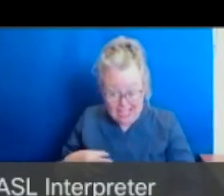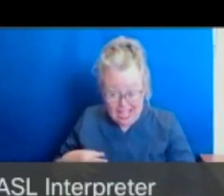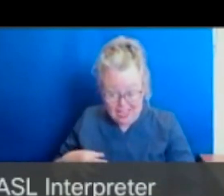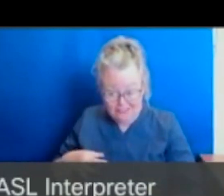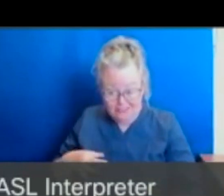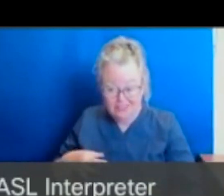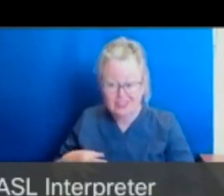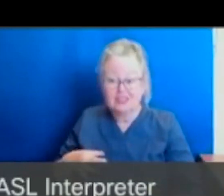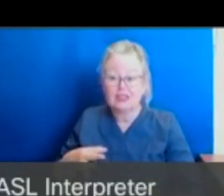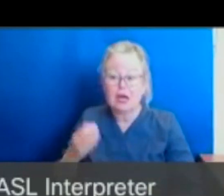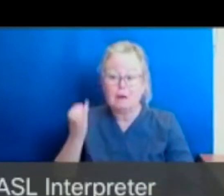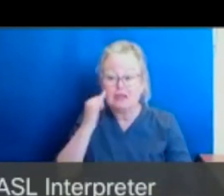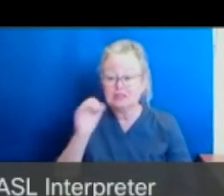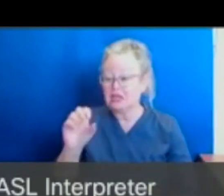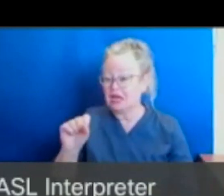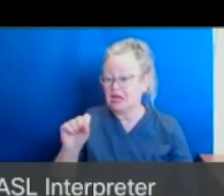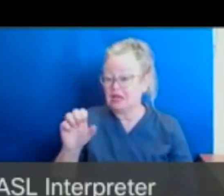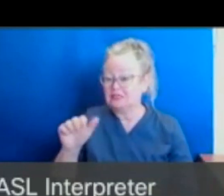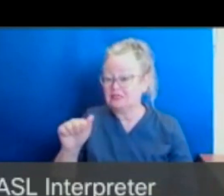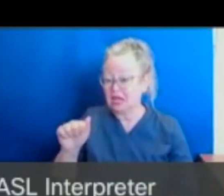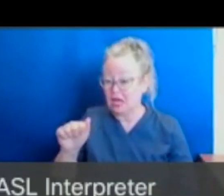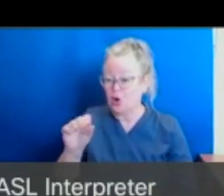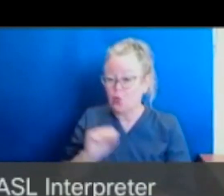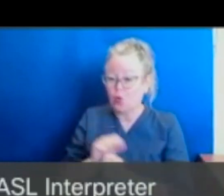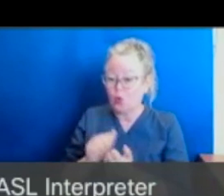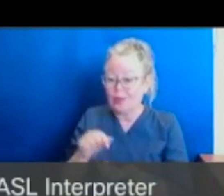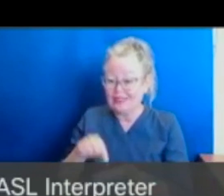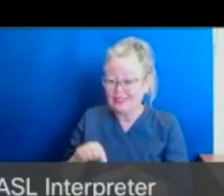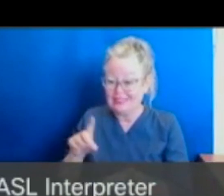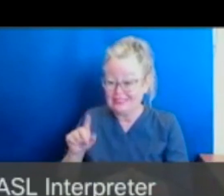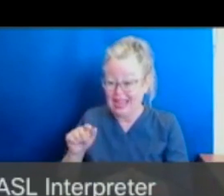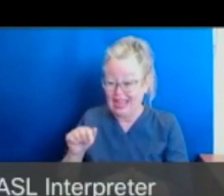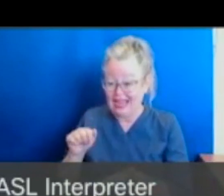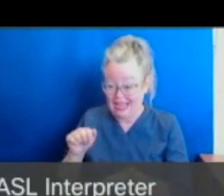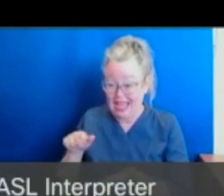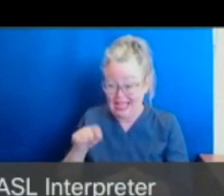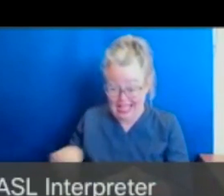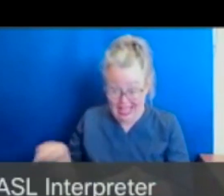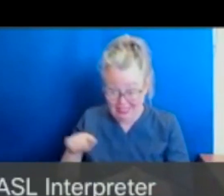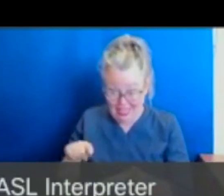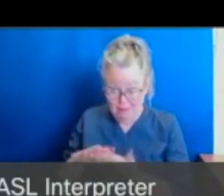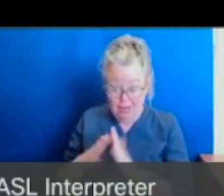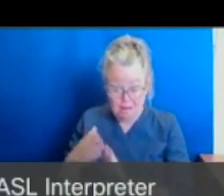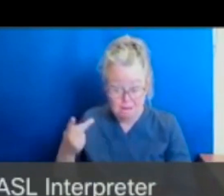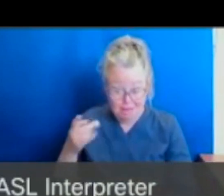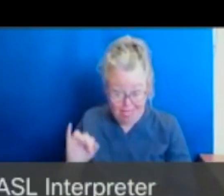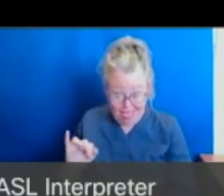who work directly with the Slds data apply for grants and be the PI?